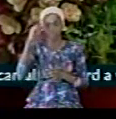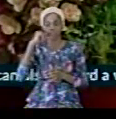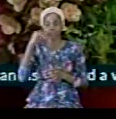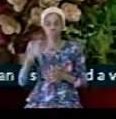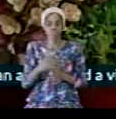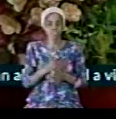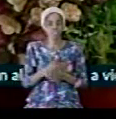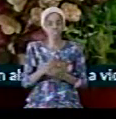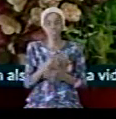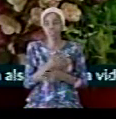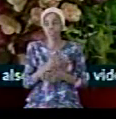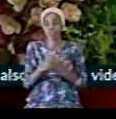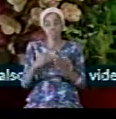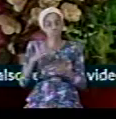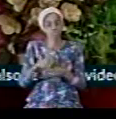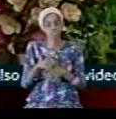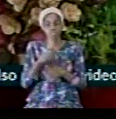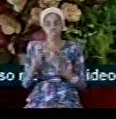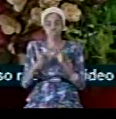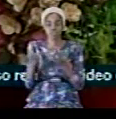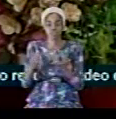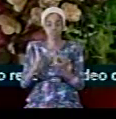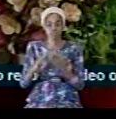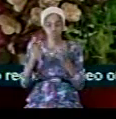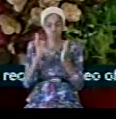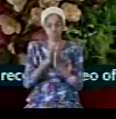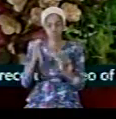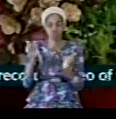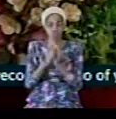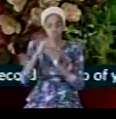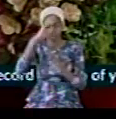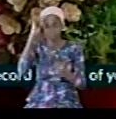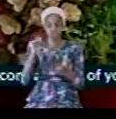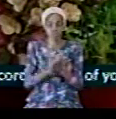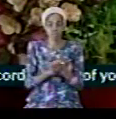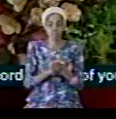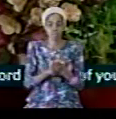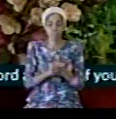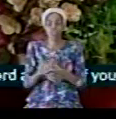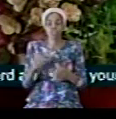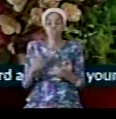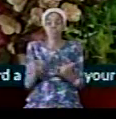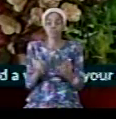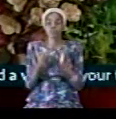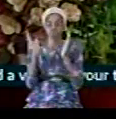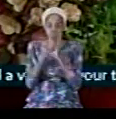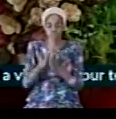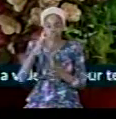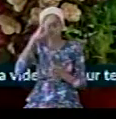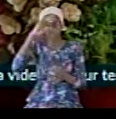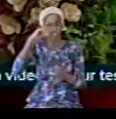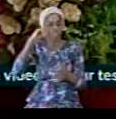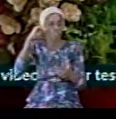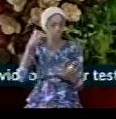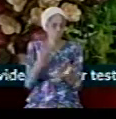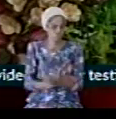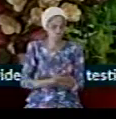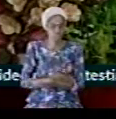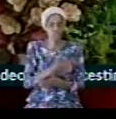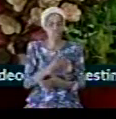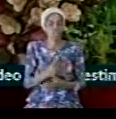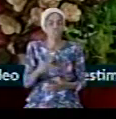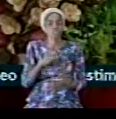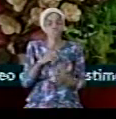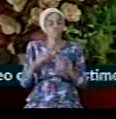and my husband want to pray, I normally raise up that request. We were praying for months. It was as if the storm was there. But